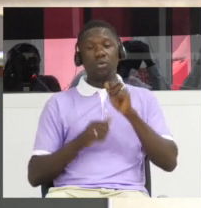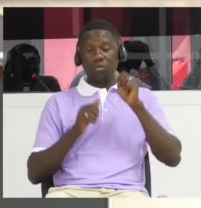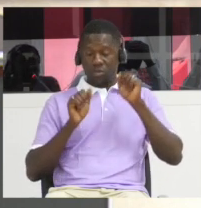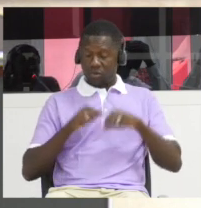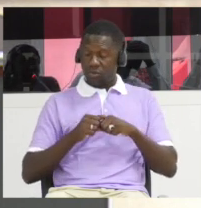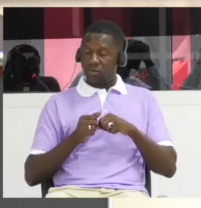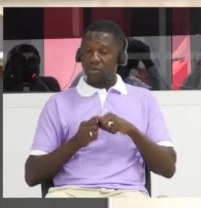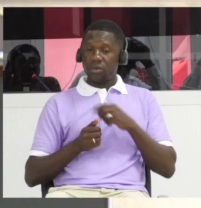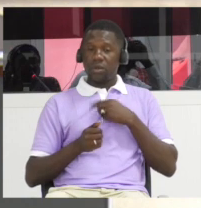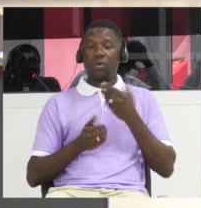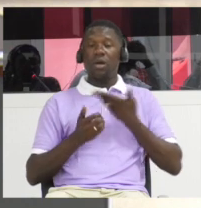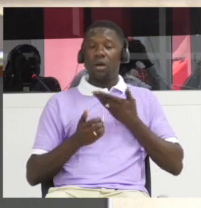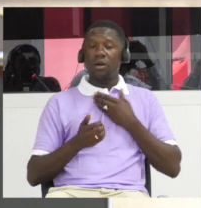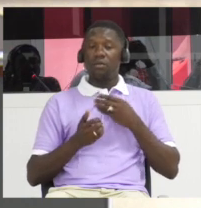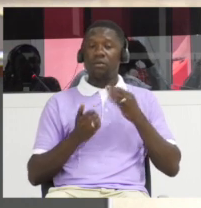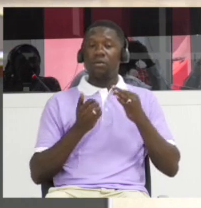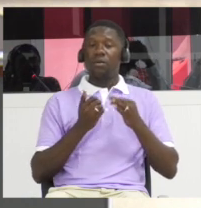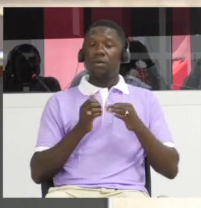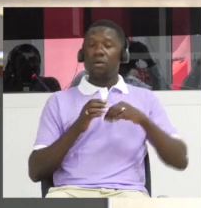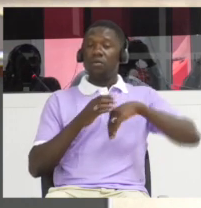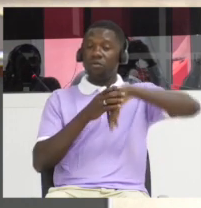a foreigner commanding